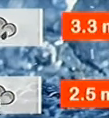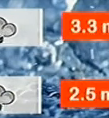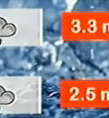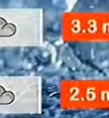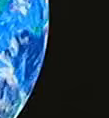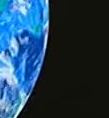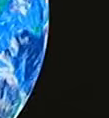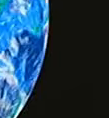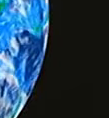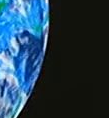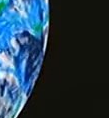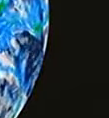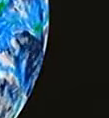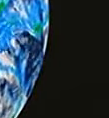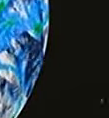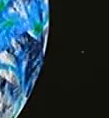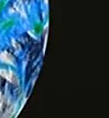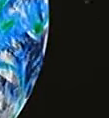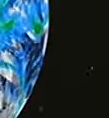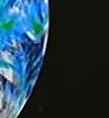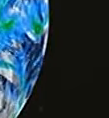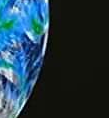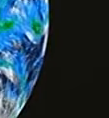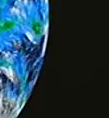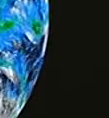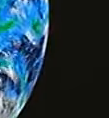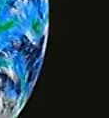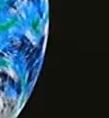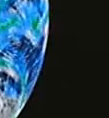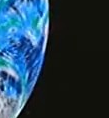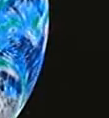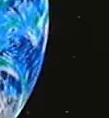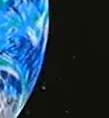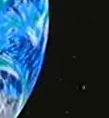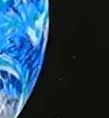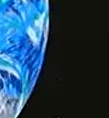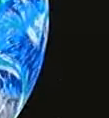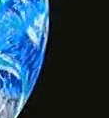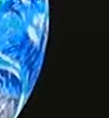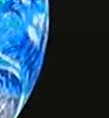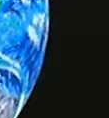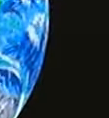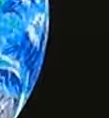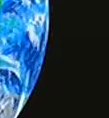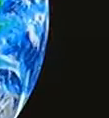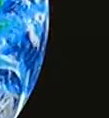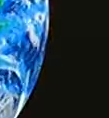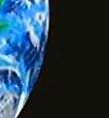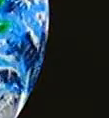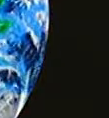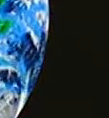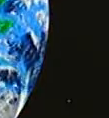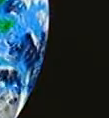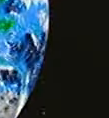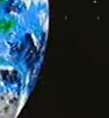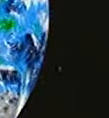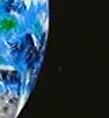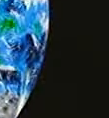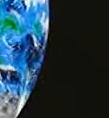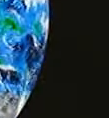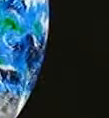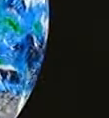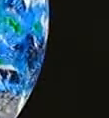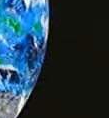millimeters. Checking on the satellite image of Africa, it shows that we are getting winds from the northern part of Africa, causing the dry and